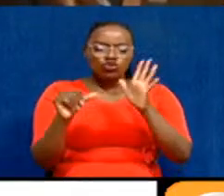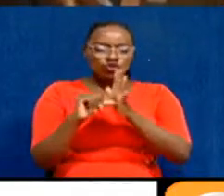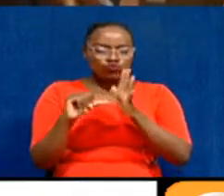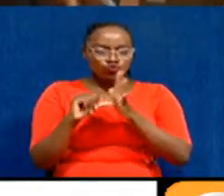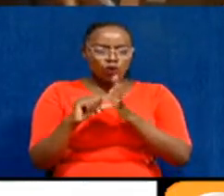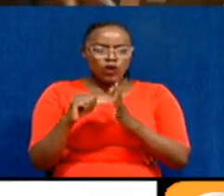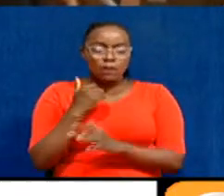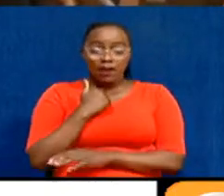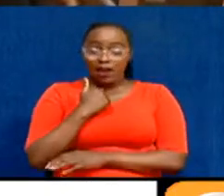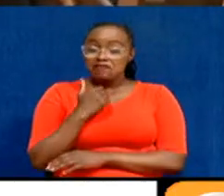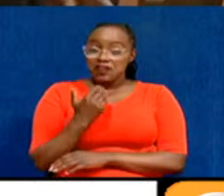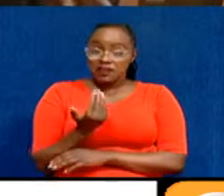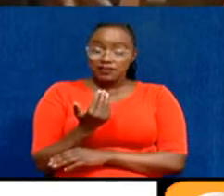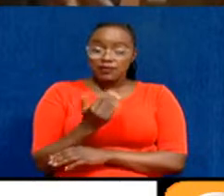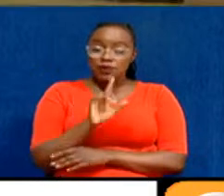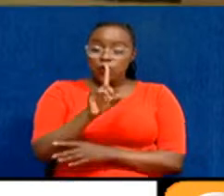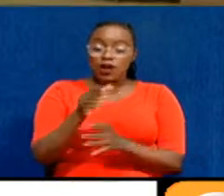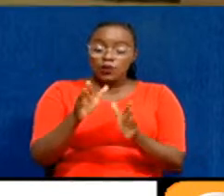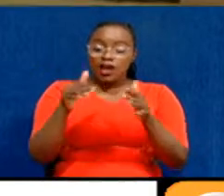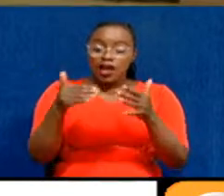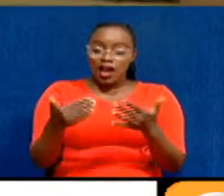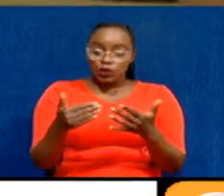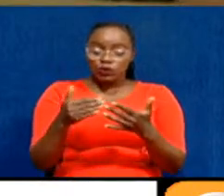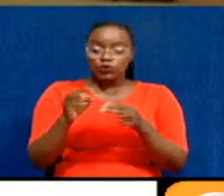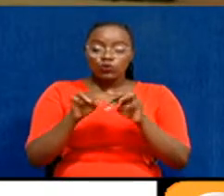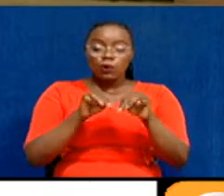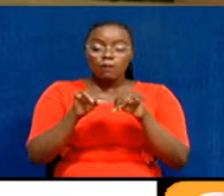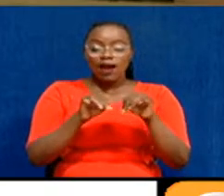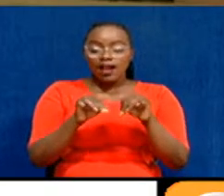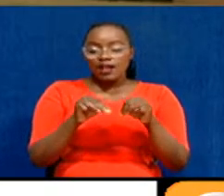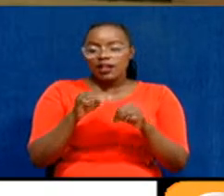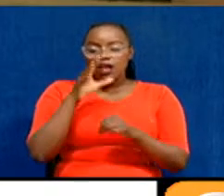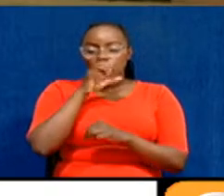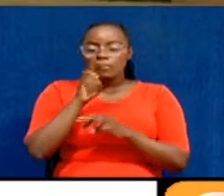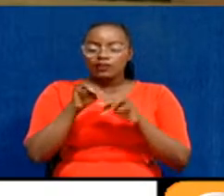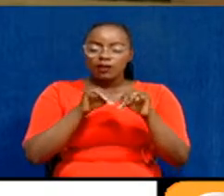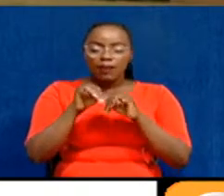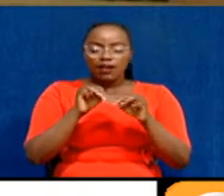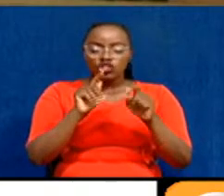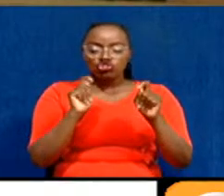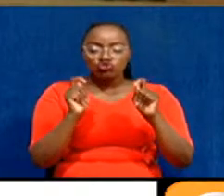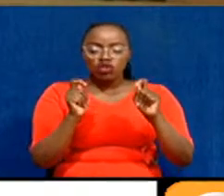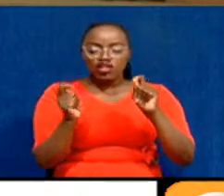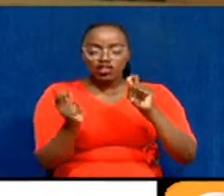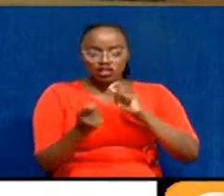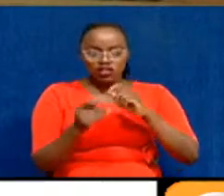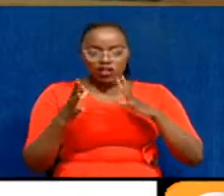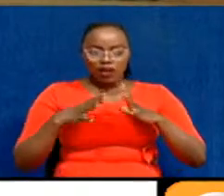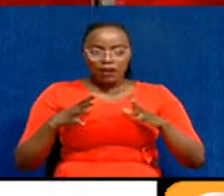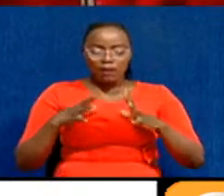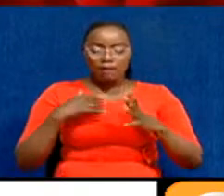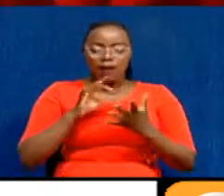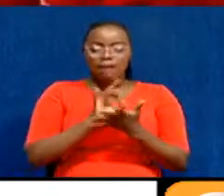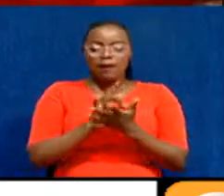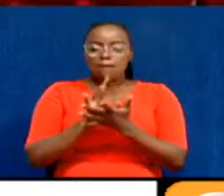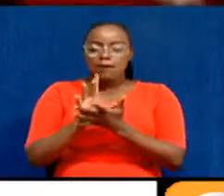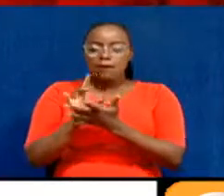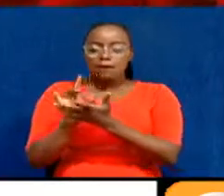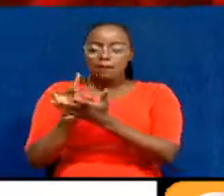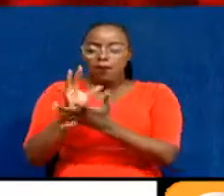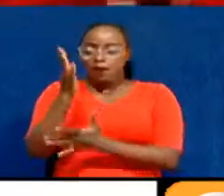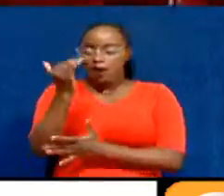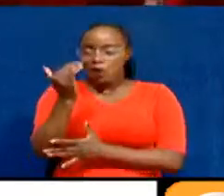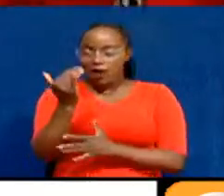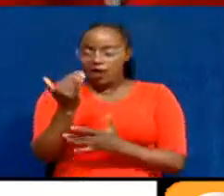trouble. That's one way of really mismanaging a transition, where it seems people are being removed from office